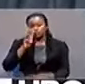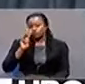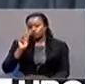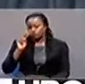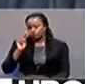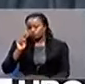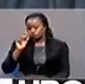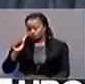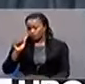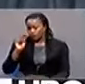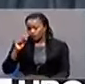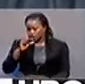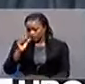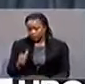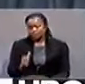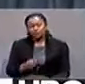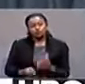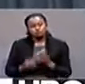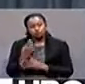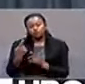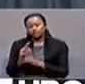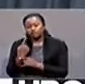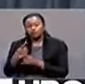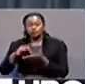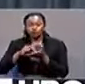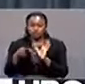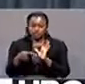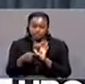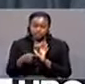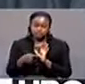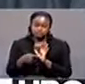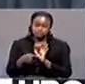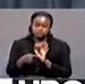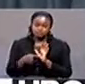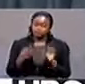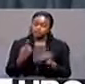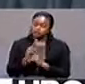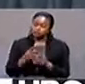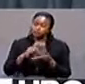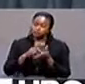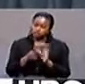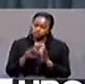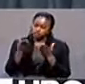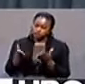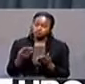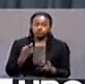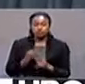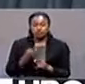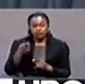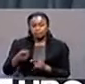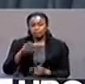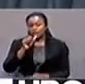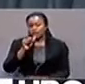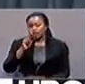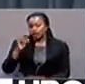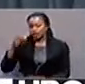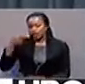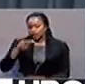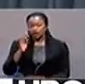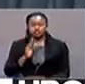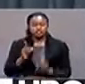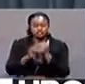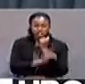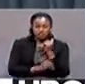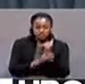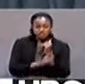Gwanga established a number of projects in Kampala Archdiocese,